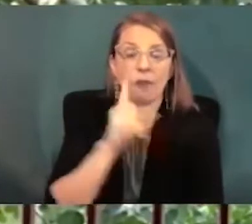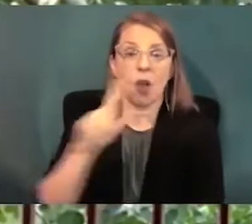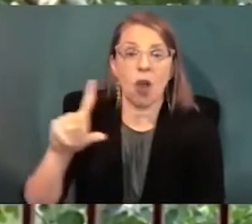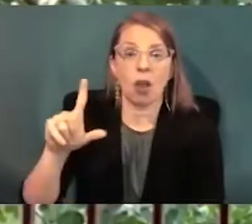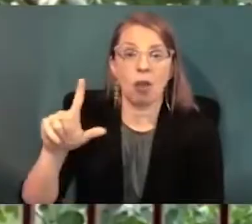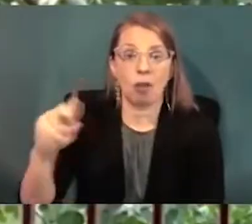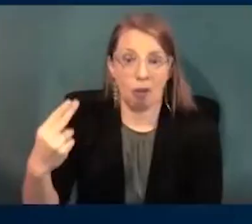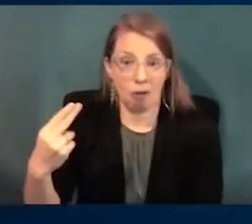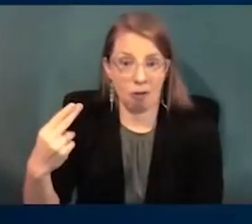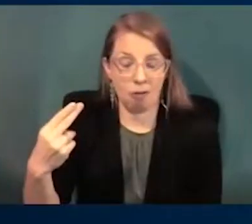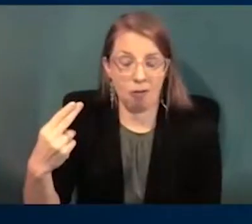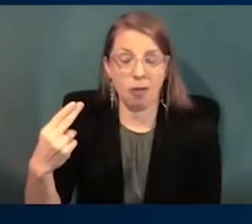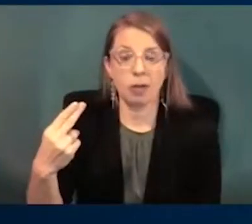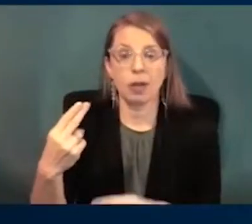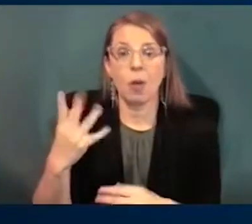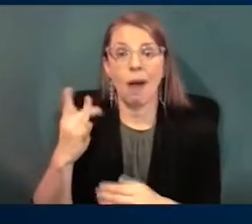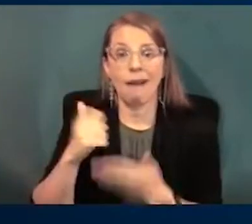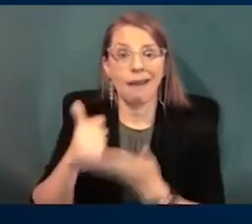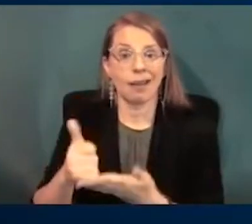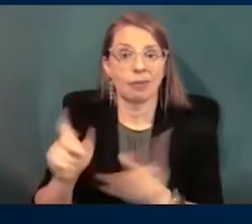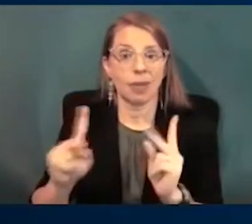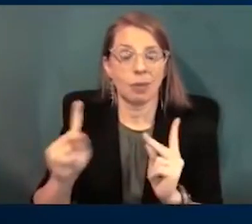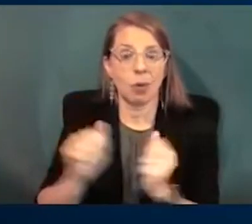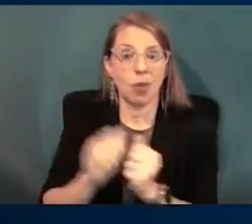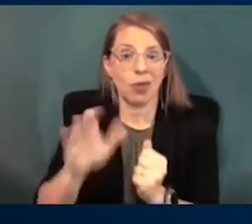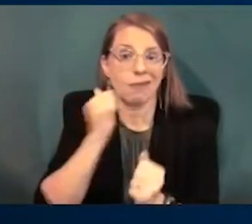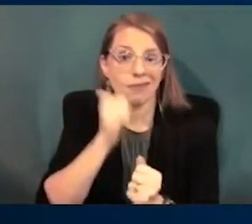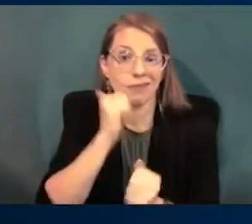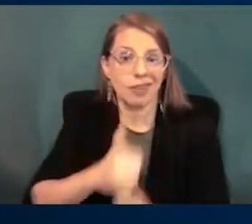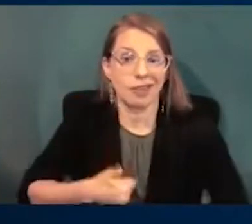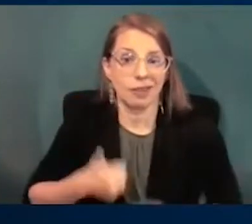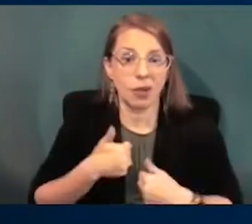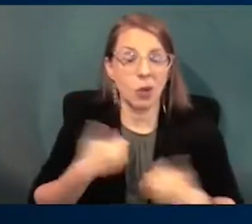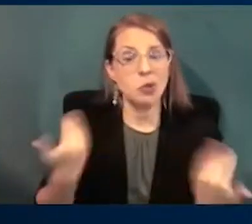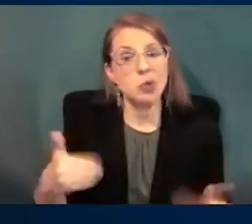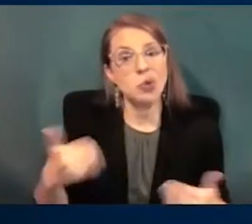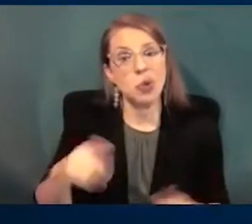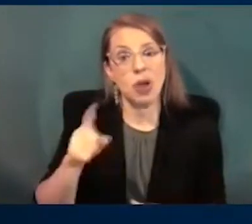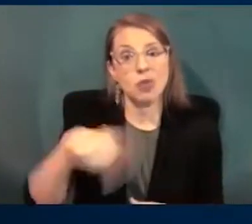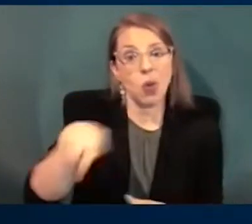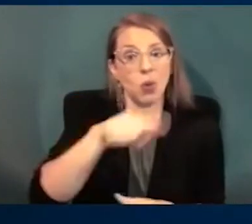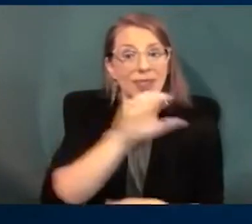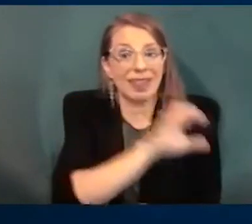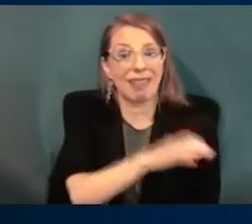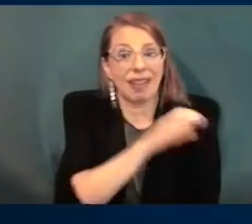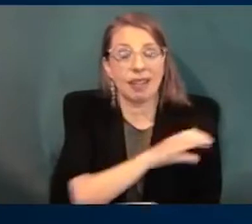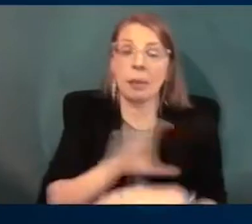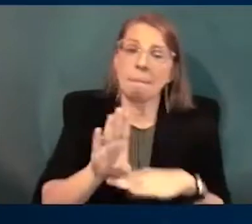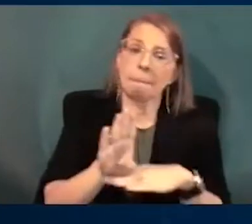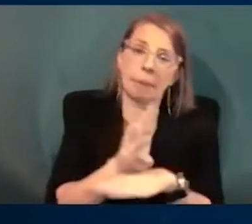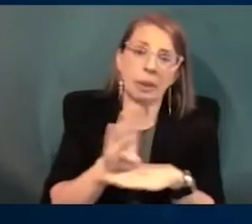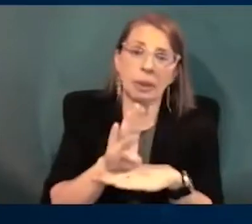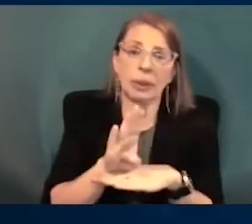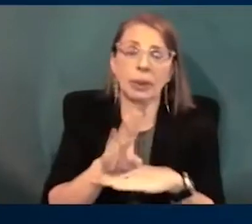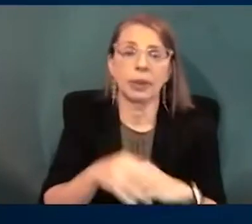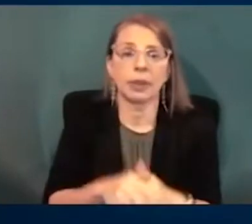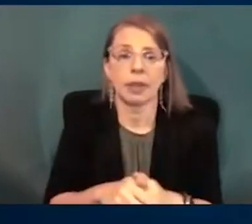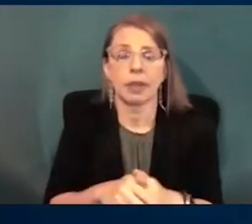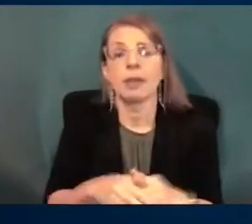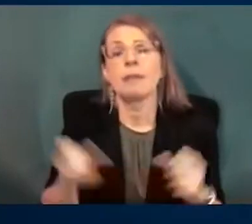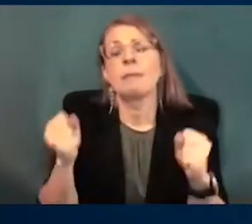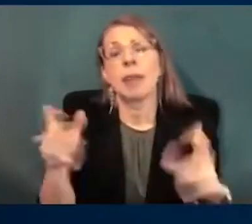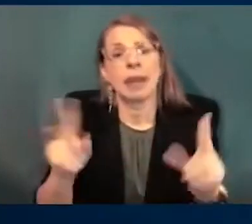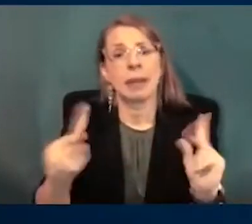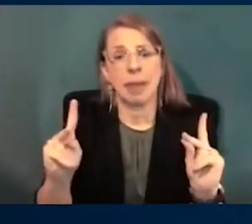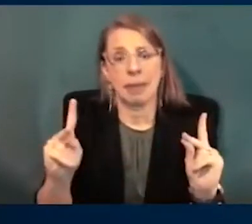people and their day-to-day living. It has been so darn busy in those clinics. There's just a lot of folks out there with this, and just one more reason